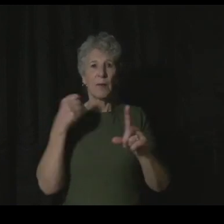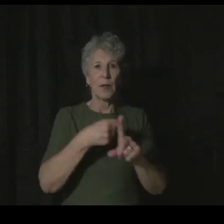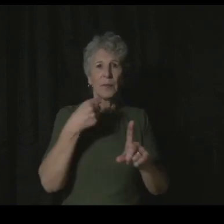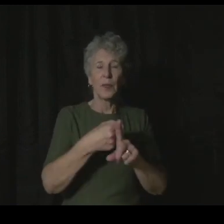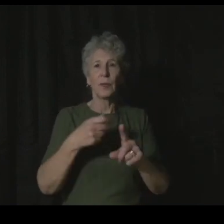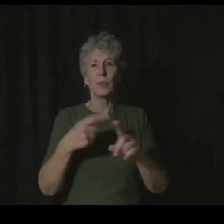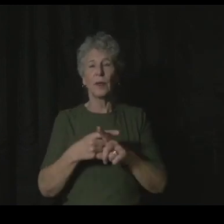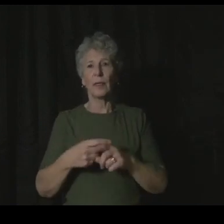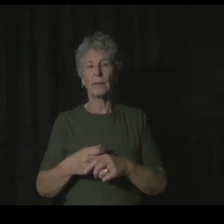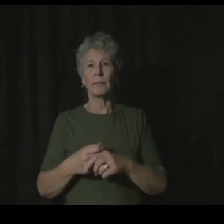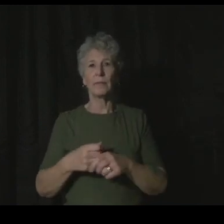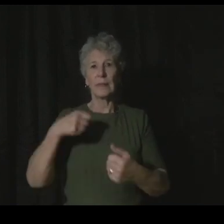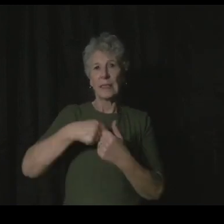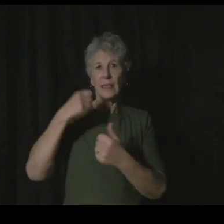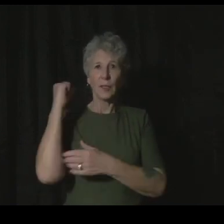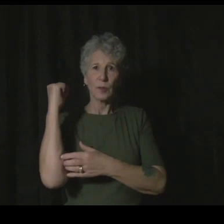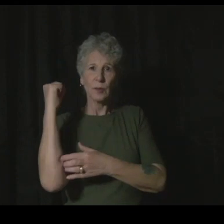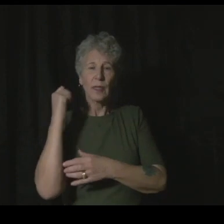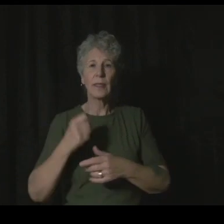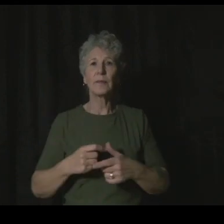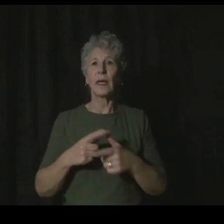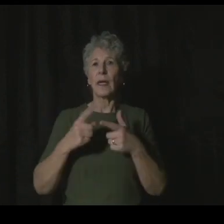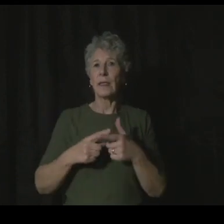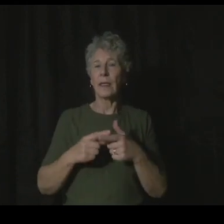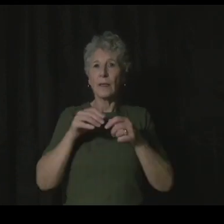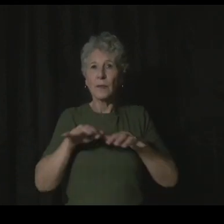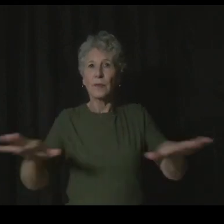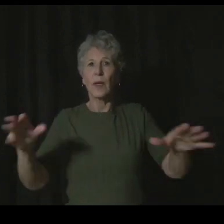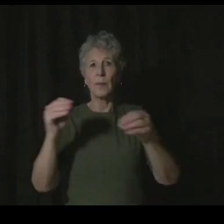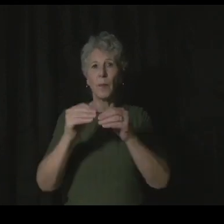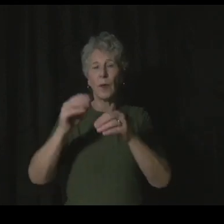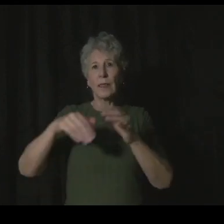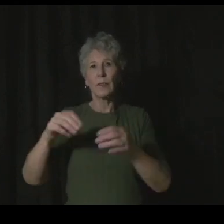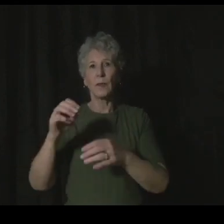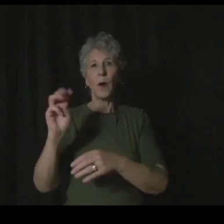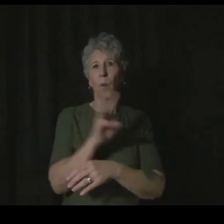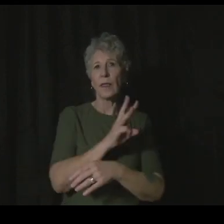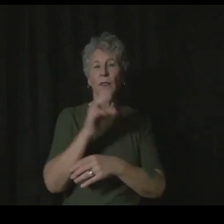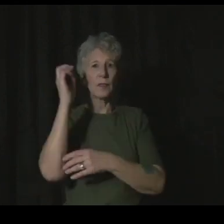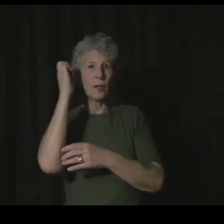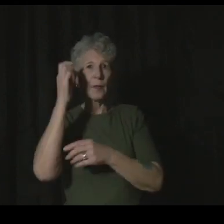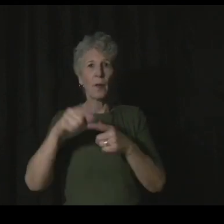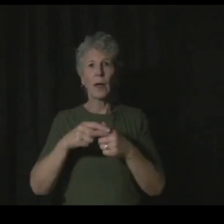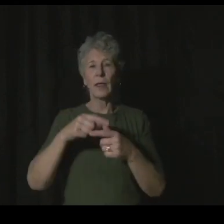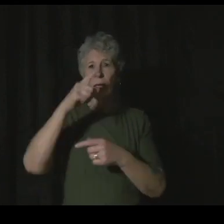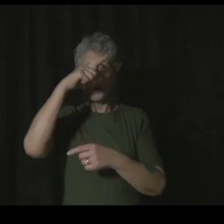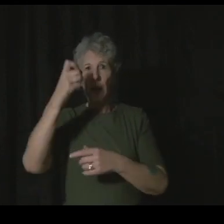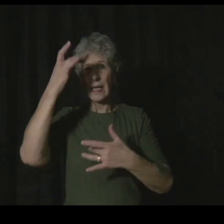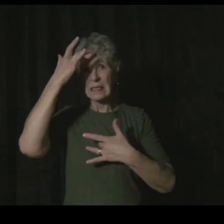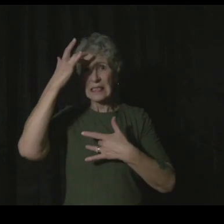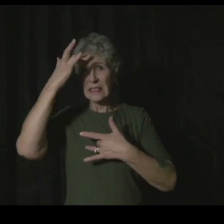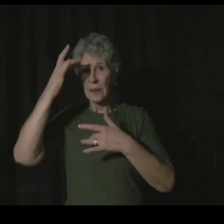in the first millennium. And then they were dispersed further into Western Europe. And when the Black Plague